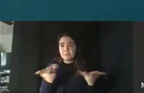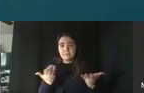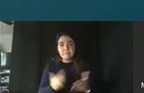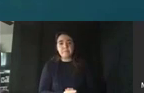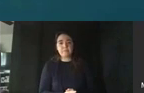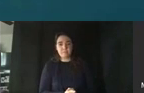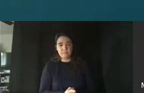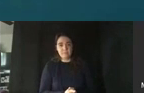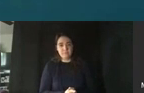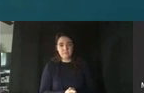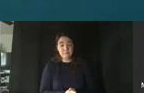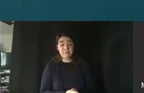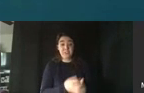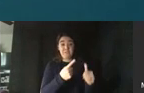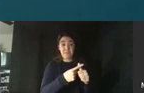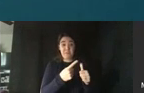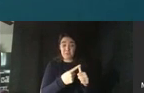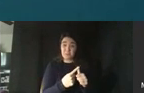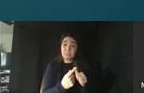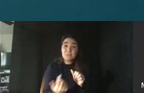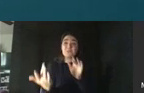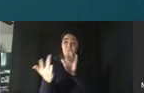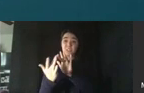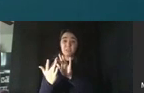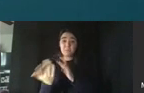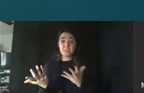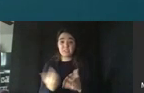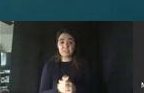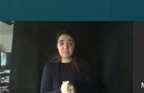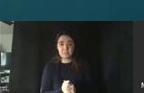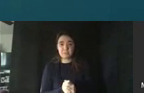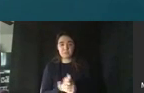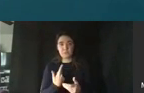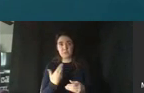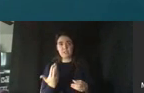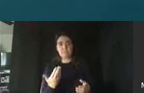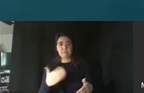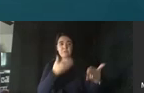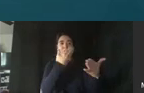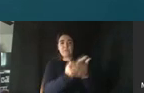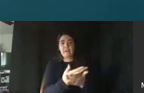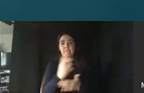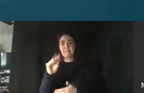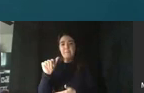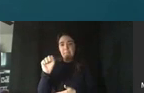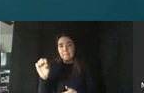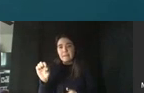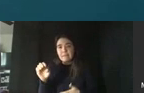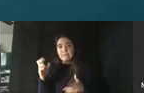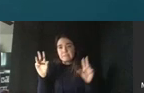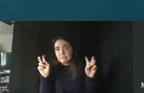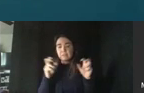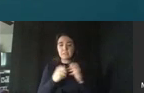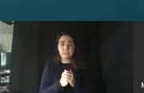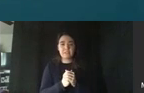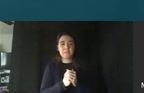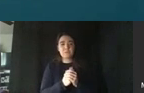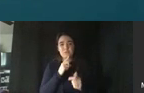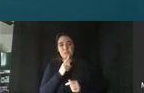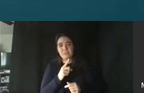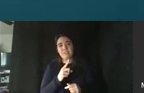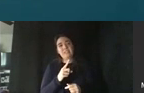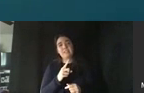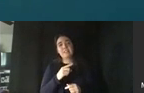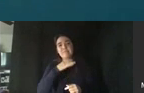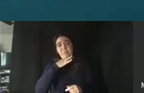person who reached out to me once we were in our so-called base that they made at a house, a mud hut house,